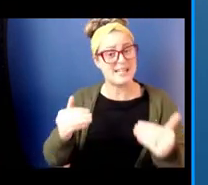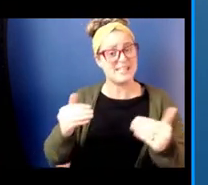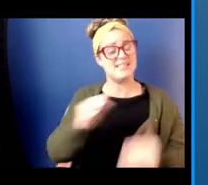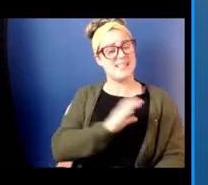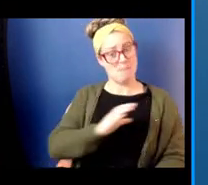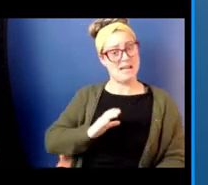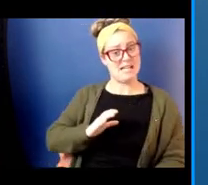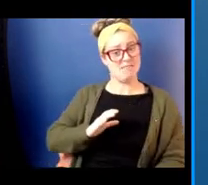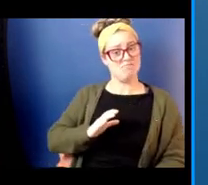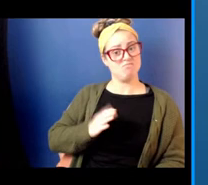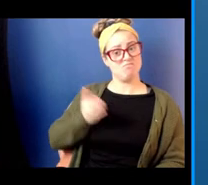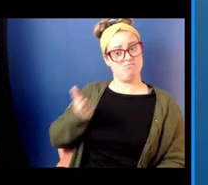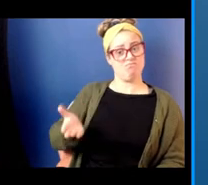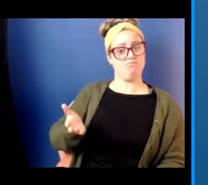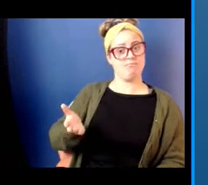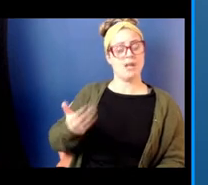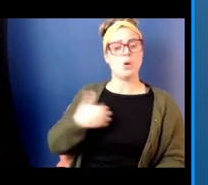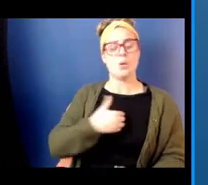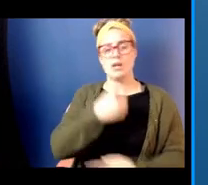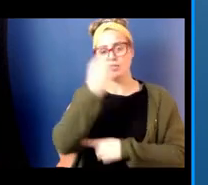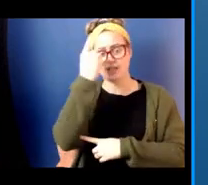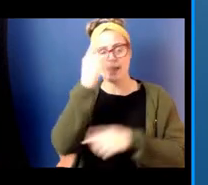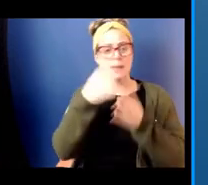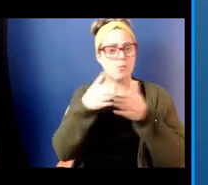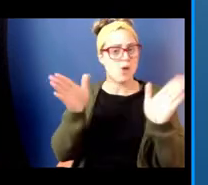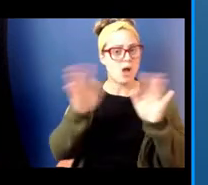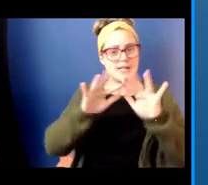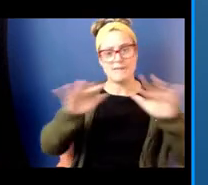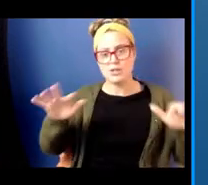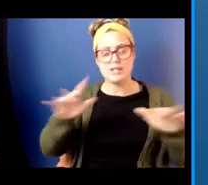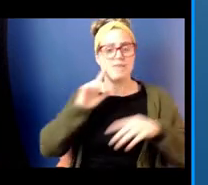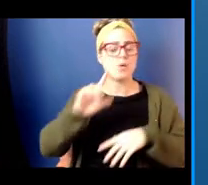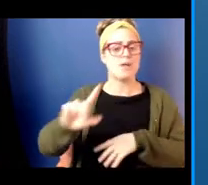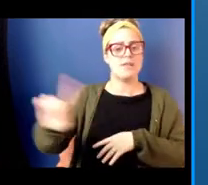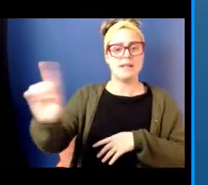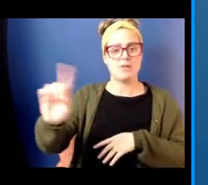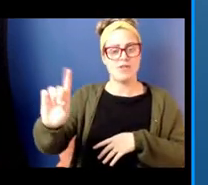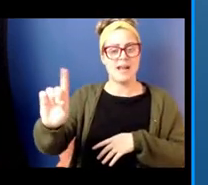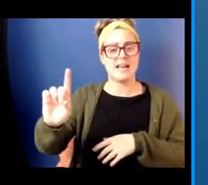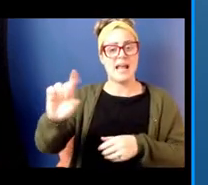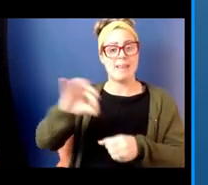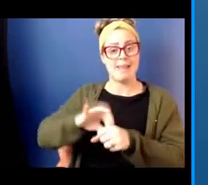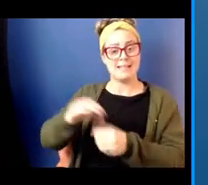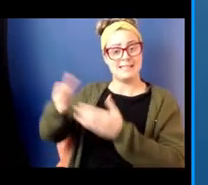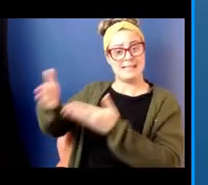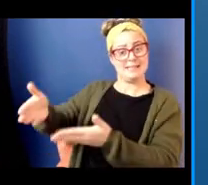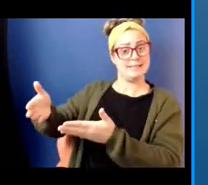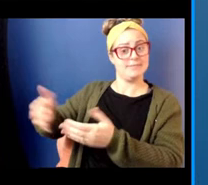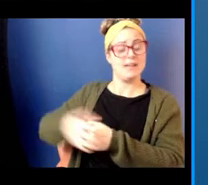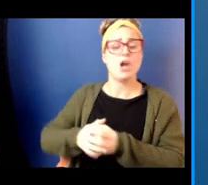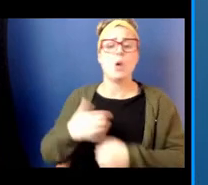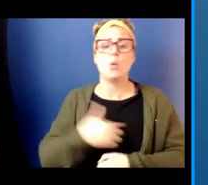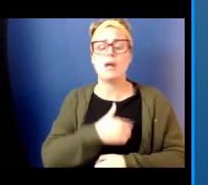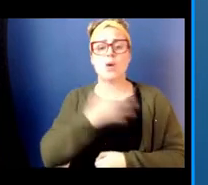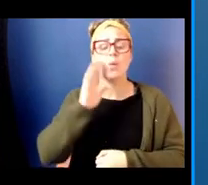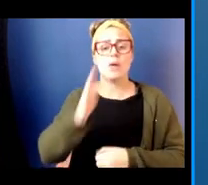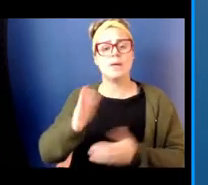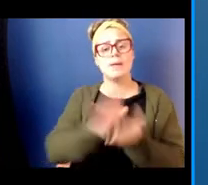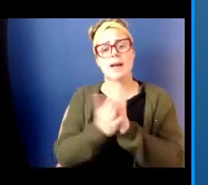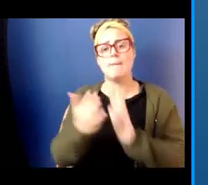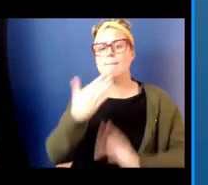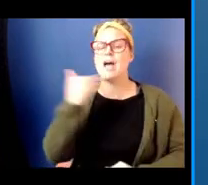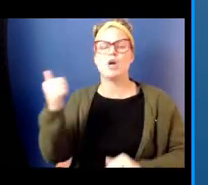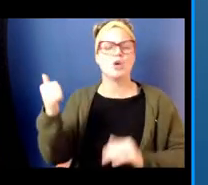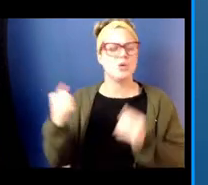much better understanding of the broad diversity of our Democratic electorate and I believe that this will make us better organized as supporters